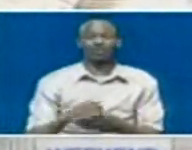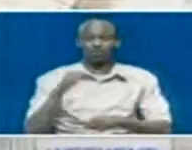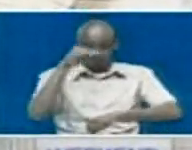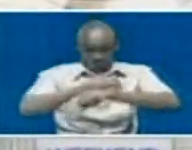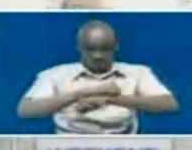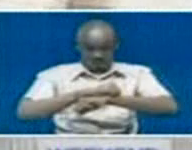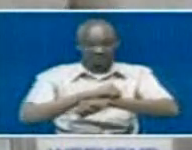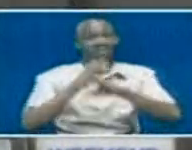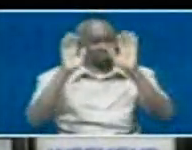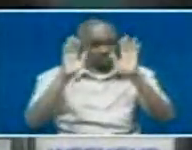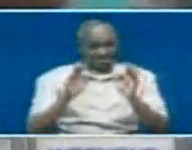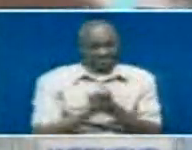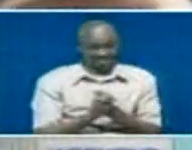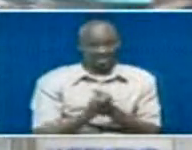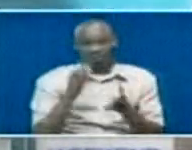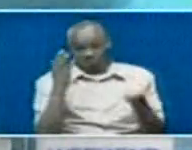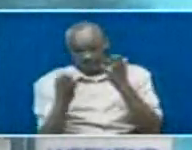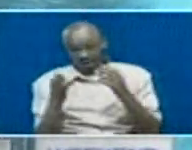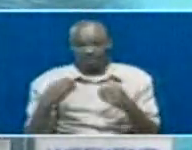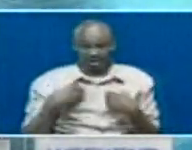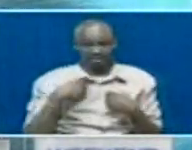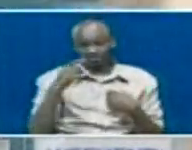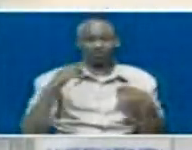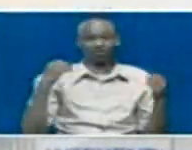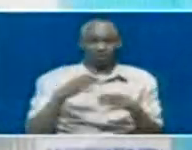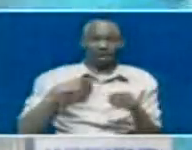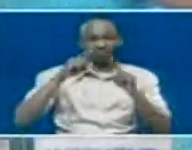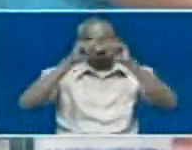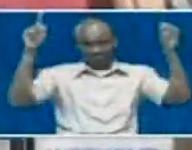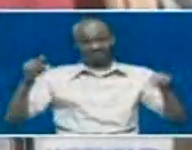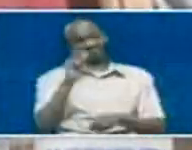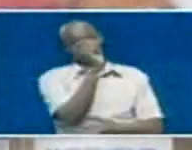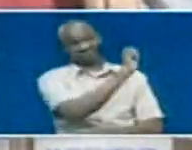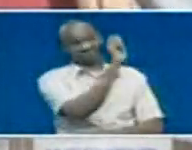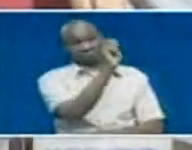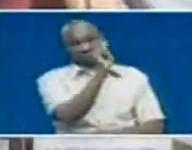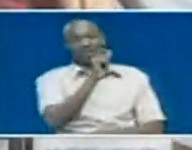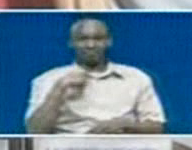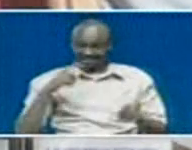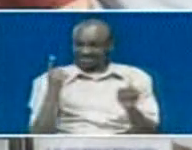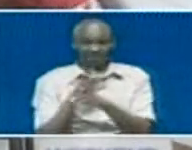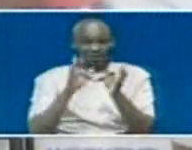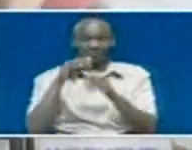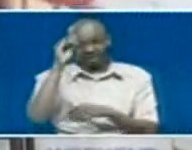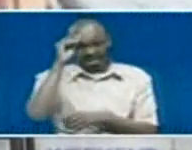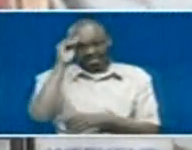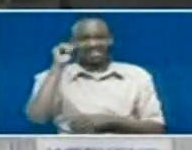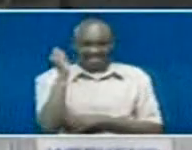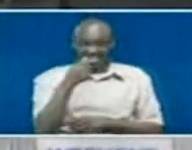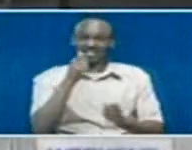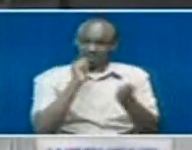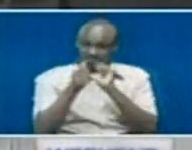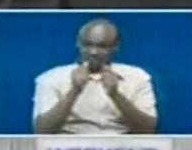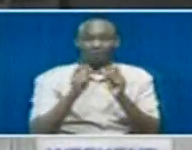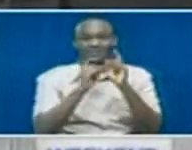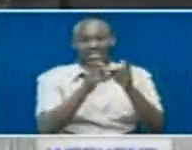is in session, and rather than chalk against blackboard, these sounds of learning are what the students of the Kenya Sport and Talent